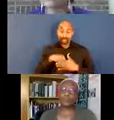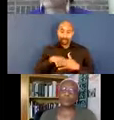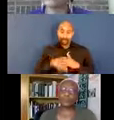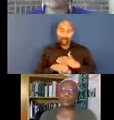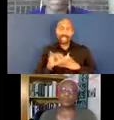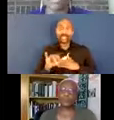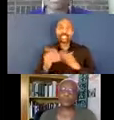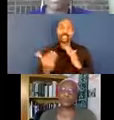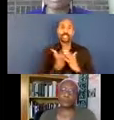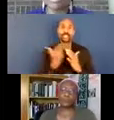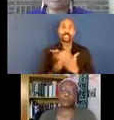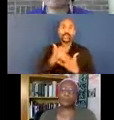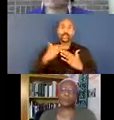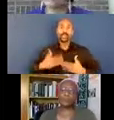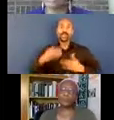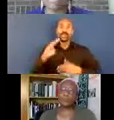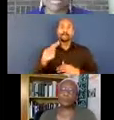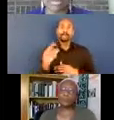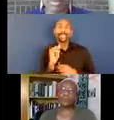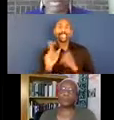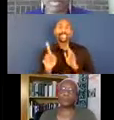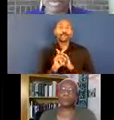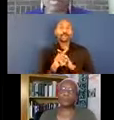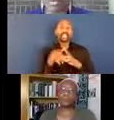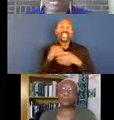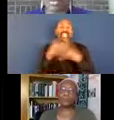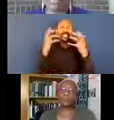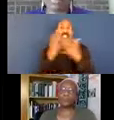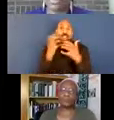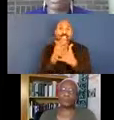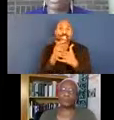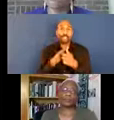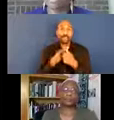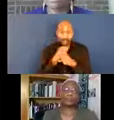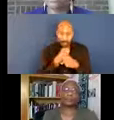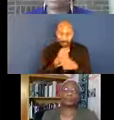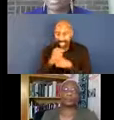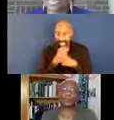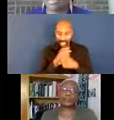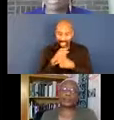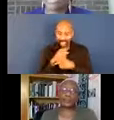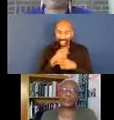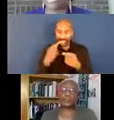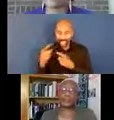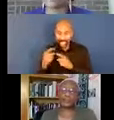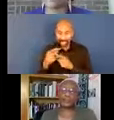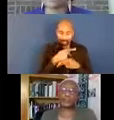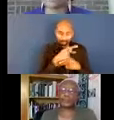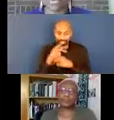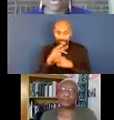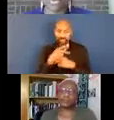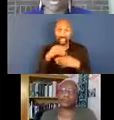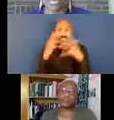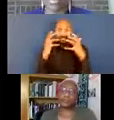of a color spectrum so reviled in a white supremacist framework that it must be named in any radically